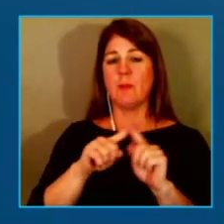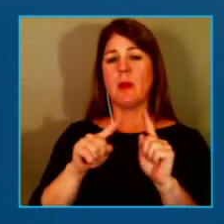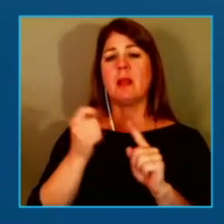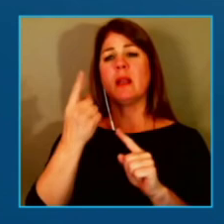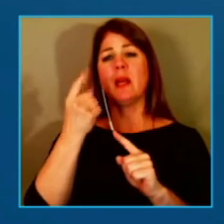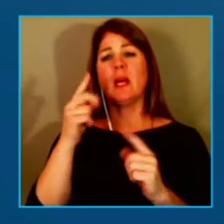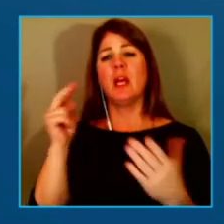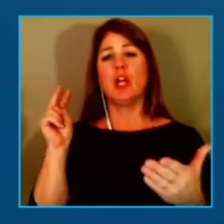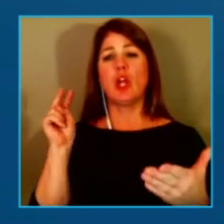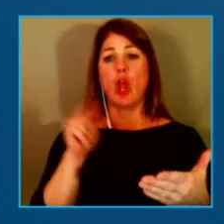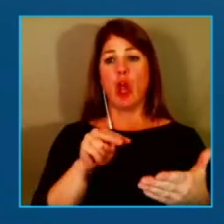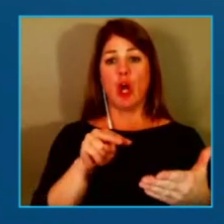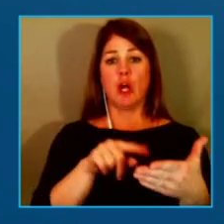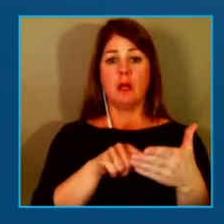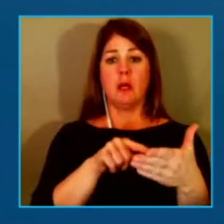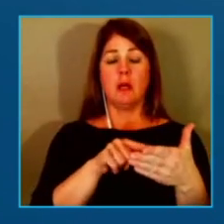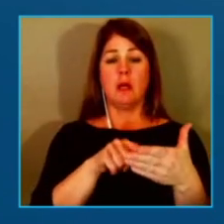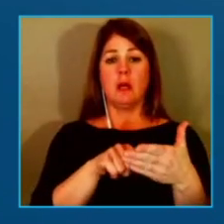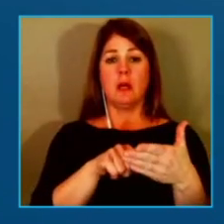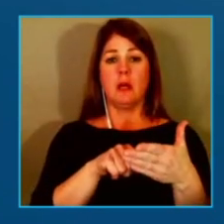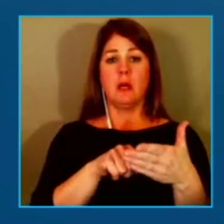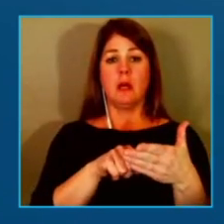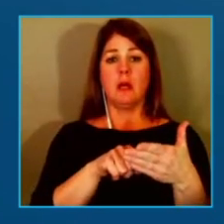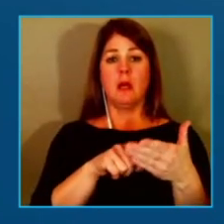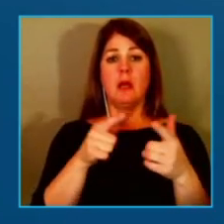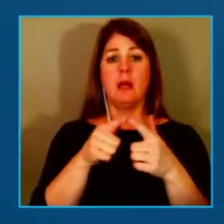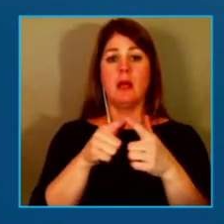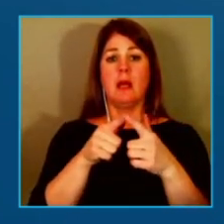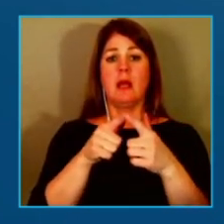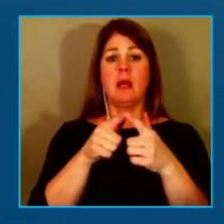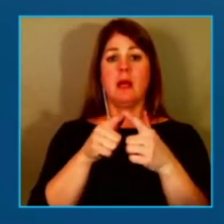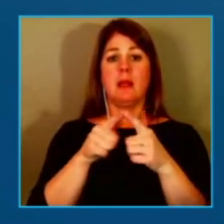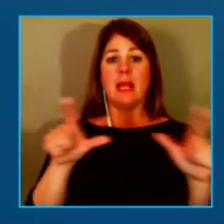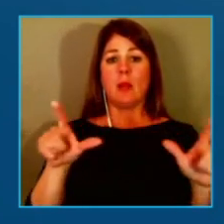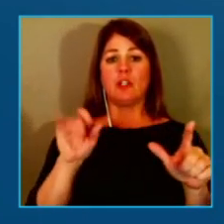the broad language of Article